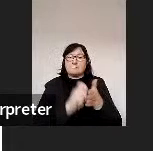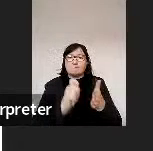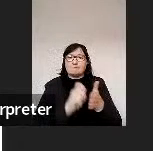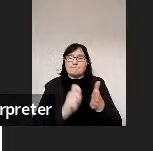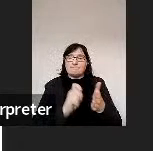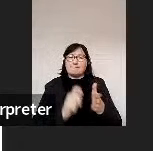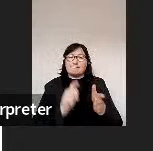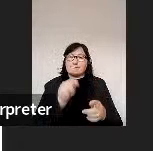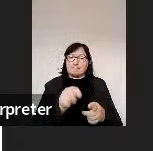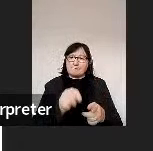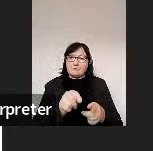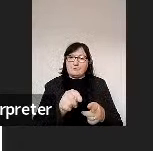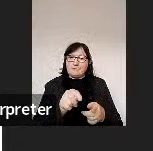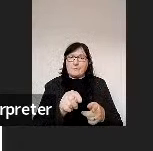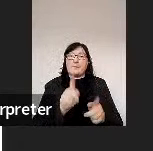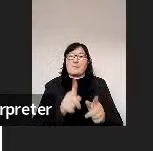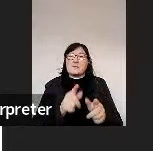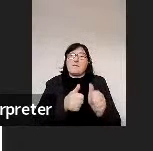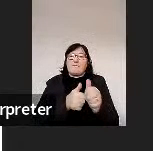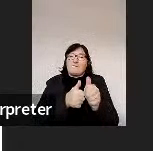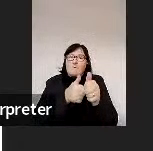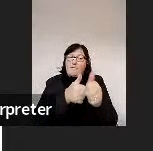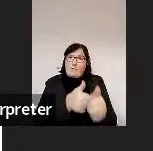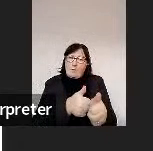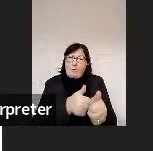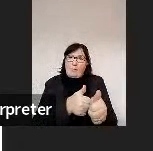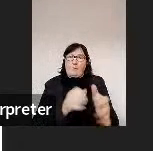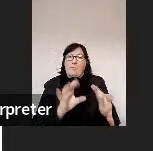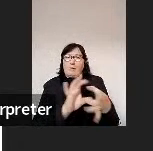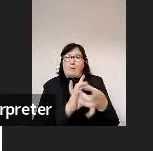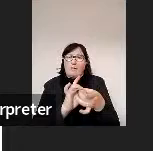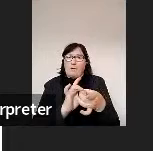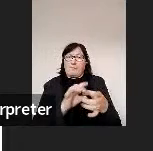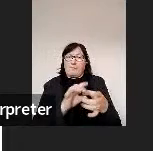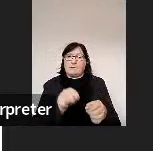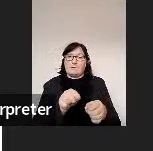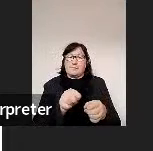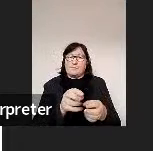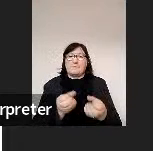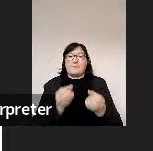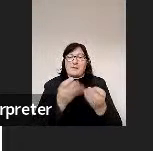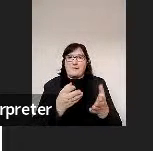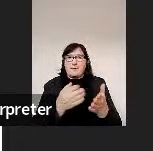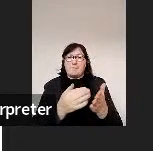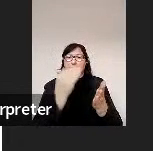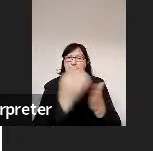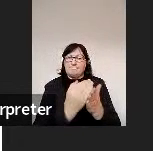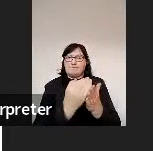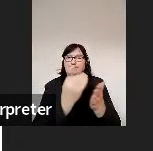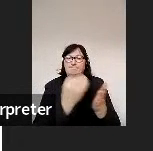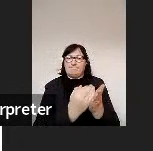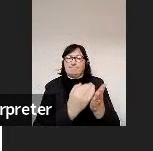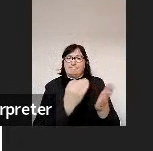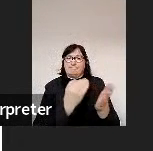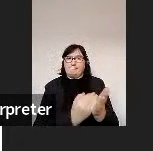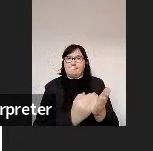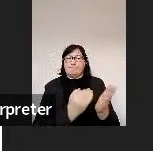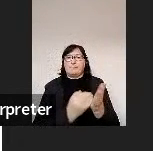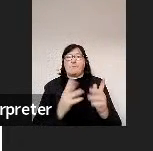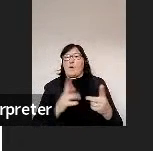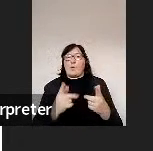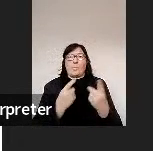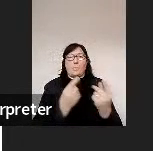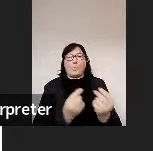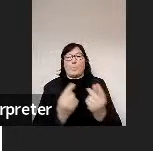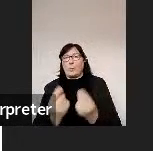they therefore follow the link where it will give them the step-by-step guide on how to do the match tax